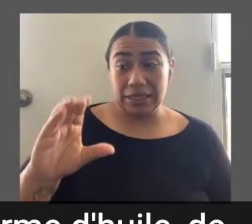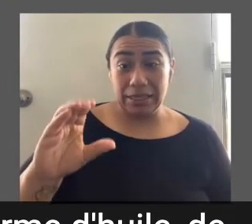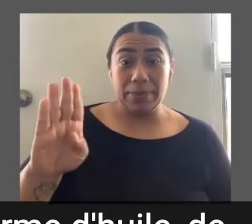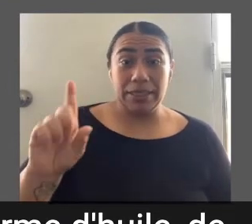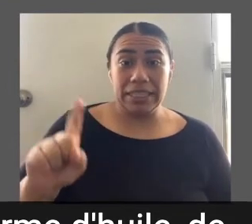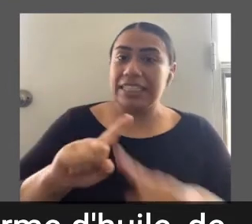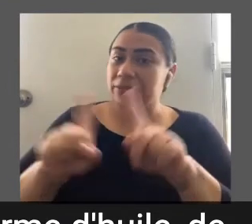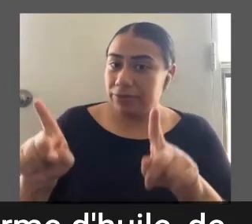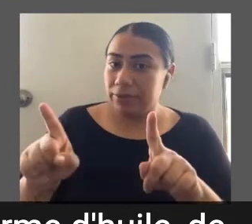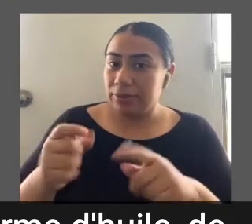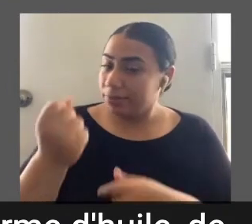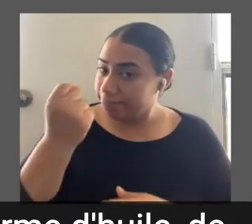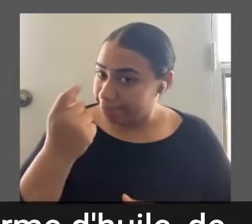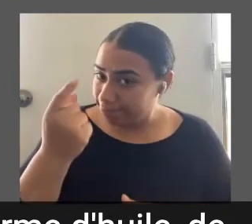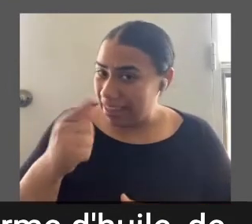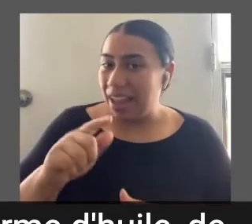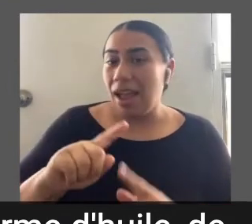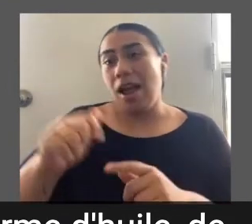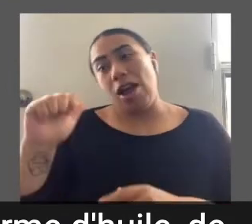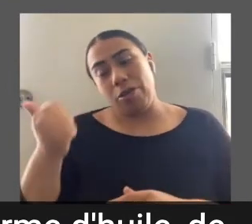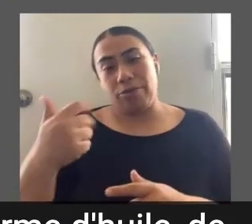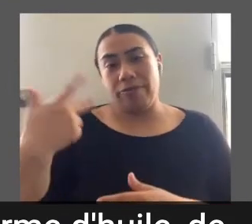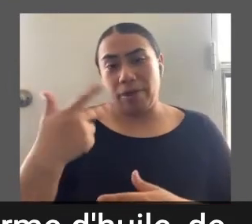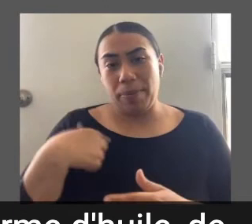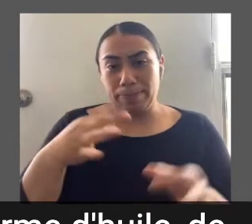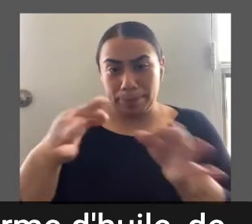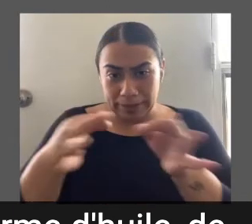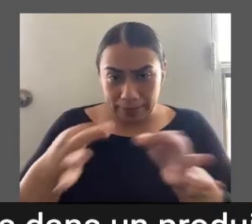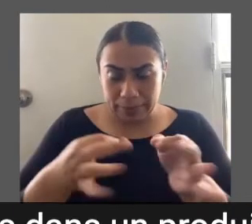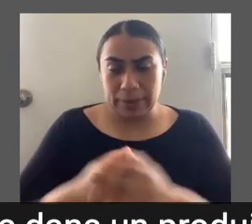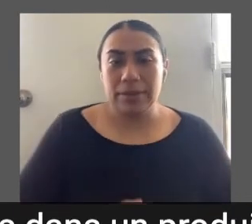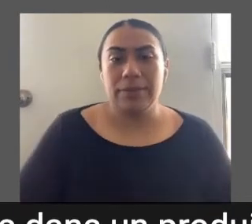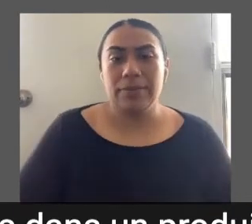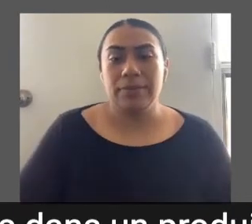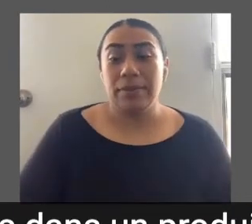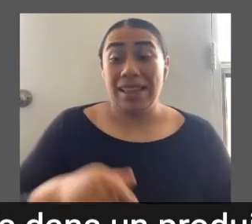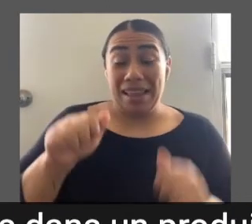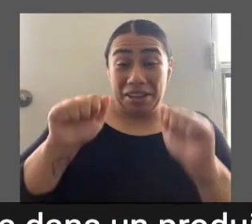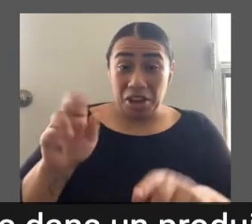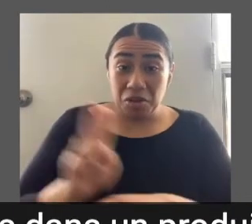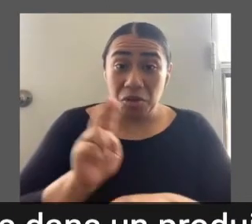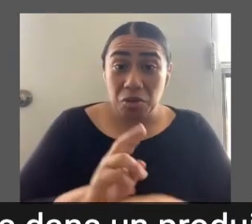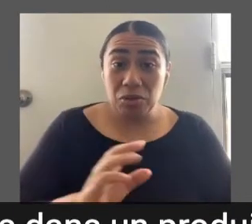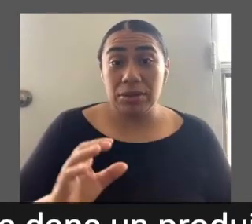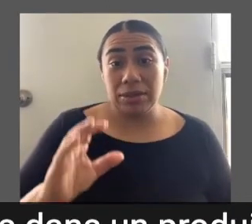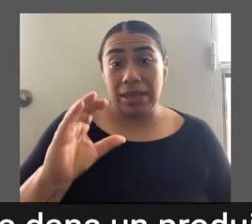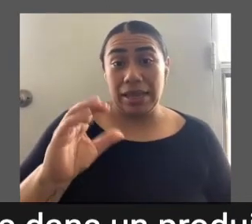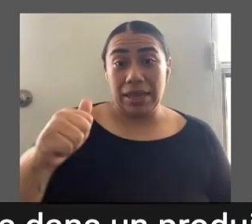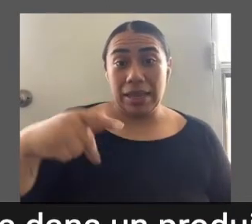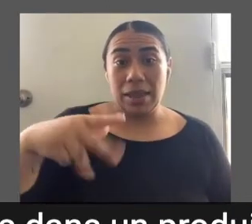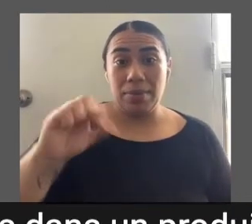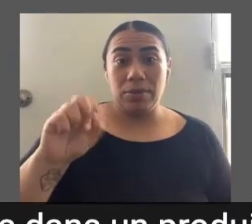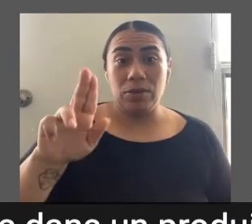Overall, it can be ingested as an oil, a soft gel, capsule, or as an edible. It's important to recognize that cannabis in a